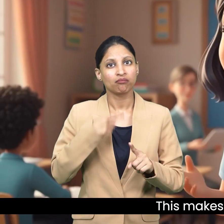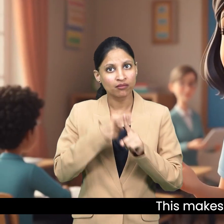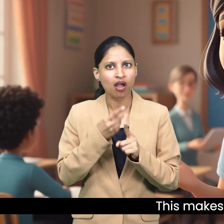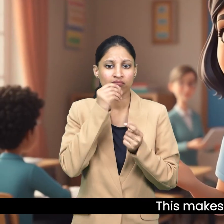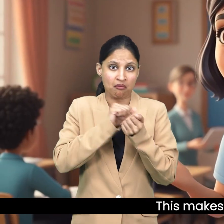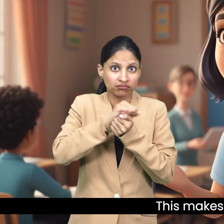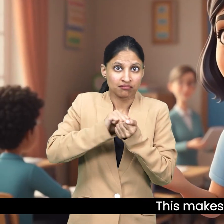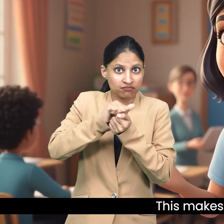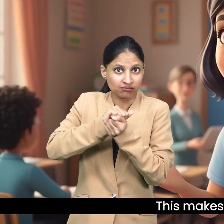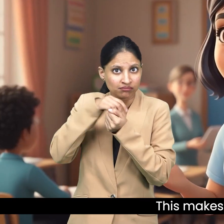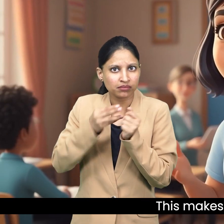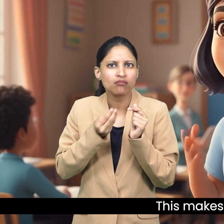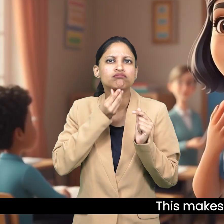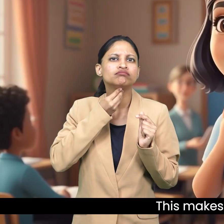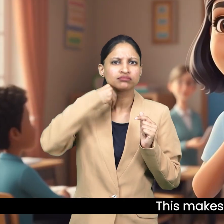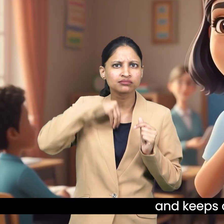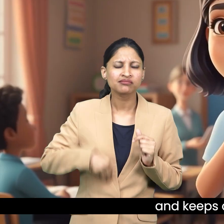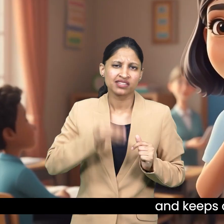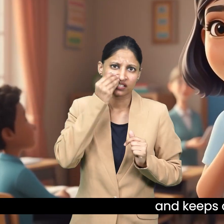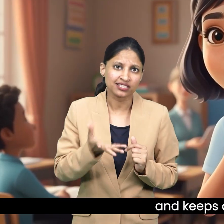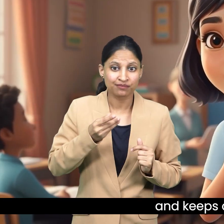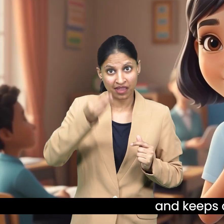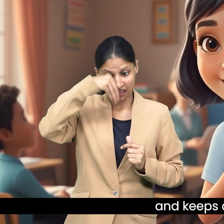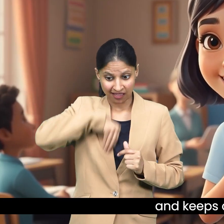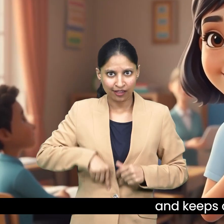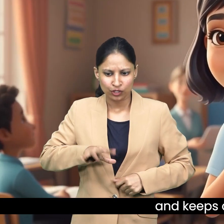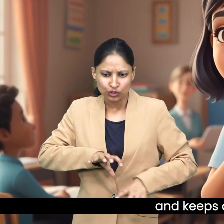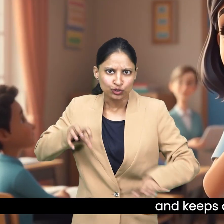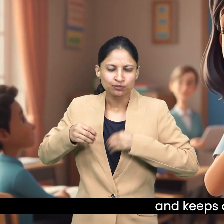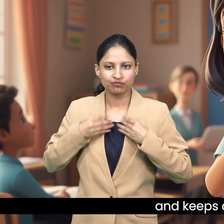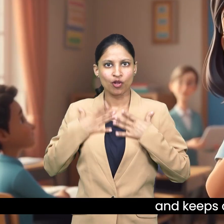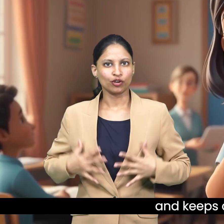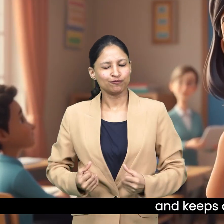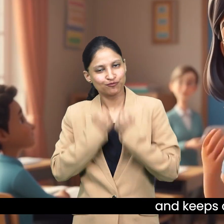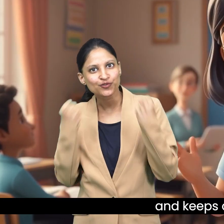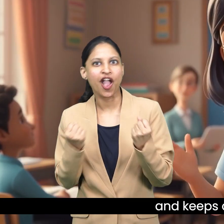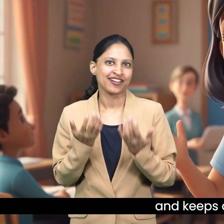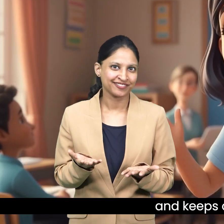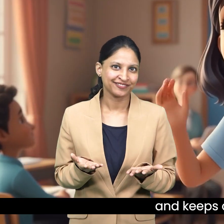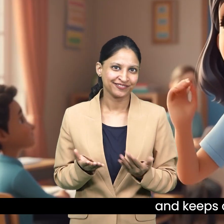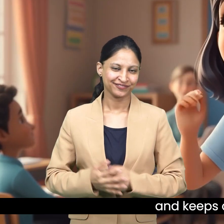This makes it easy to swallow and keeps our body strong.